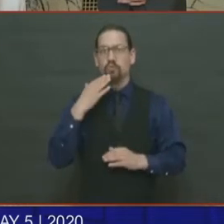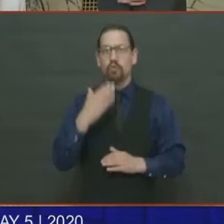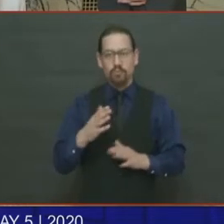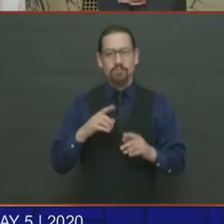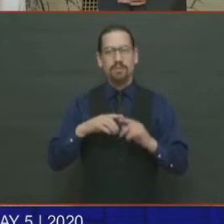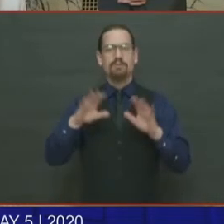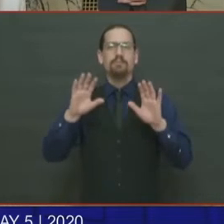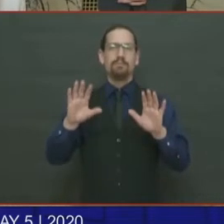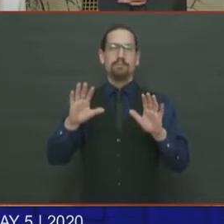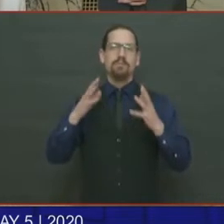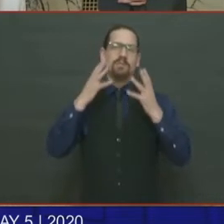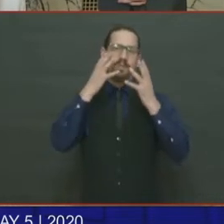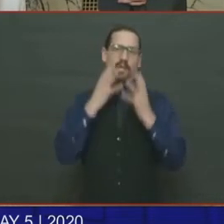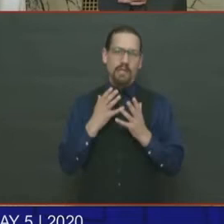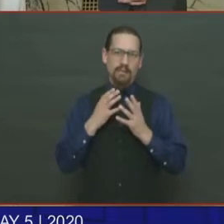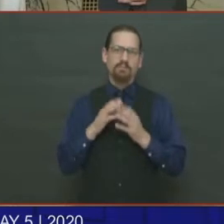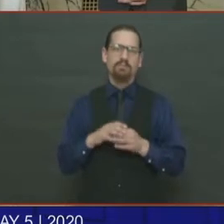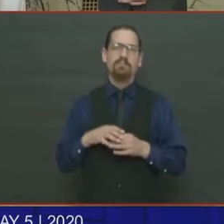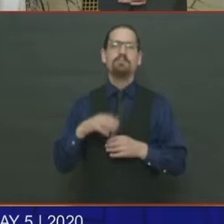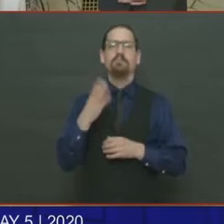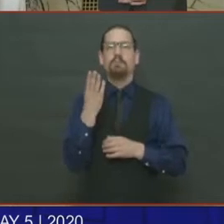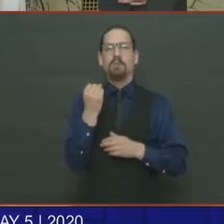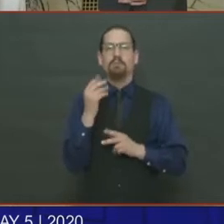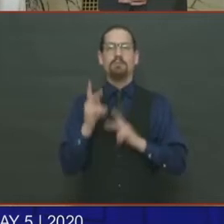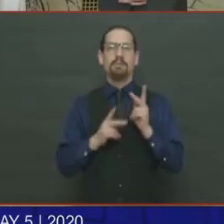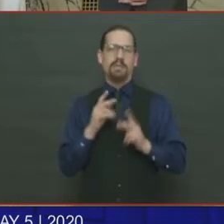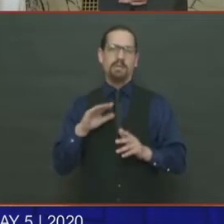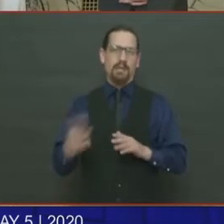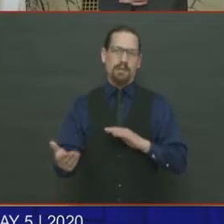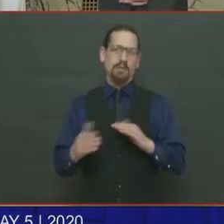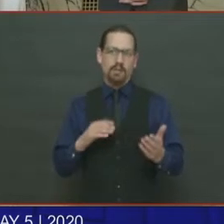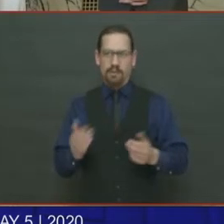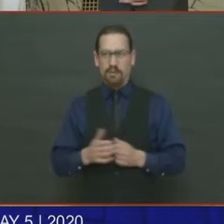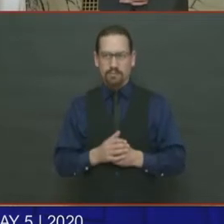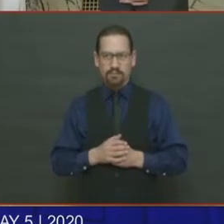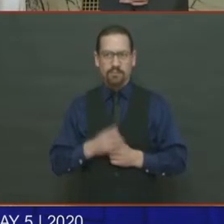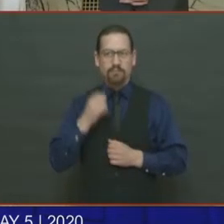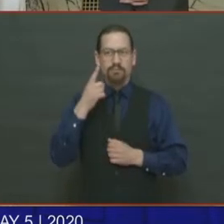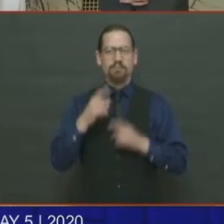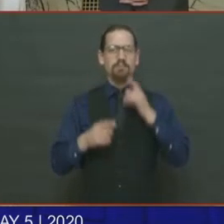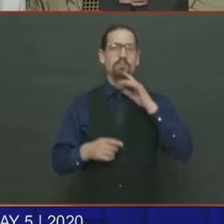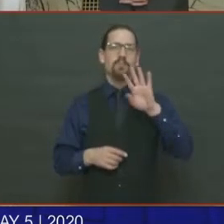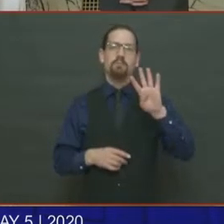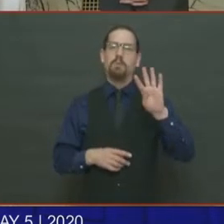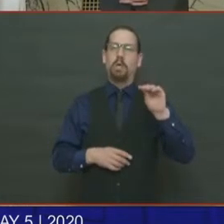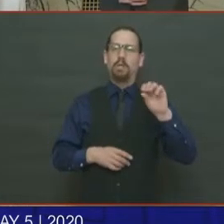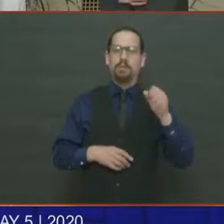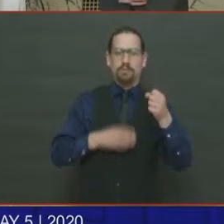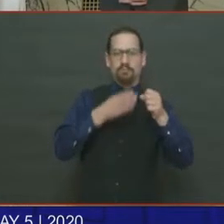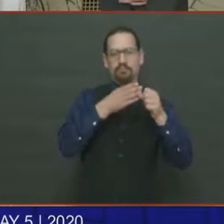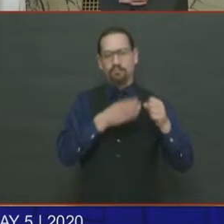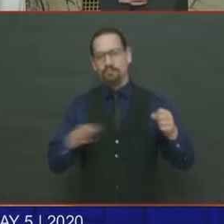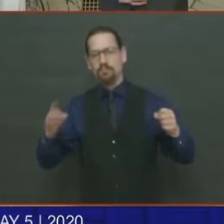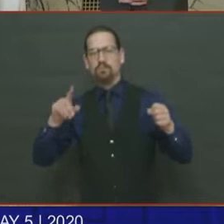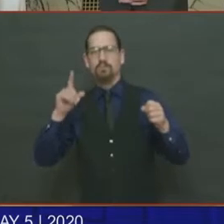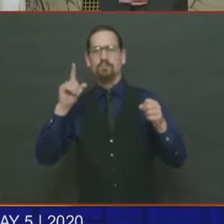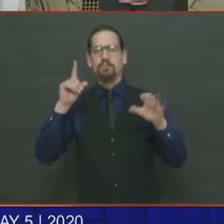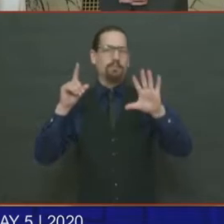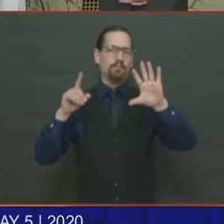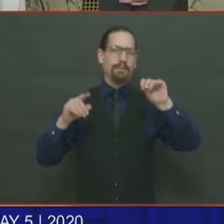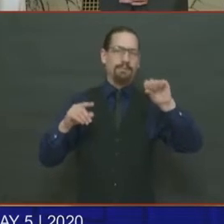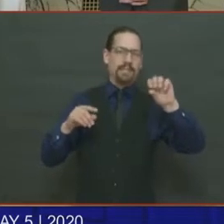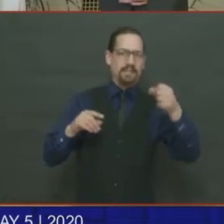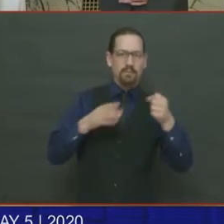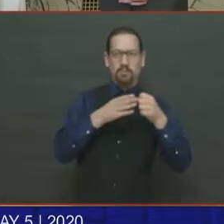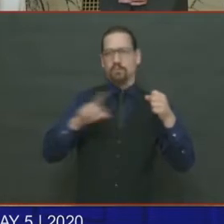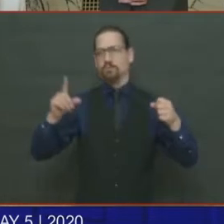ranged in age from their 50s to being older than 100, one person in their 50s, 3 people in their 60s,